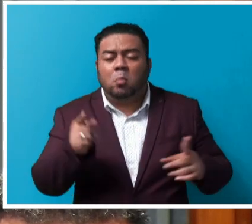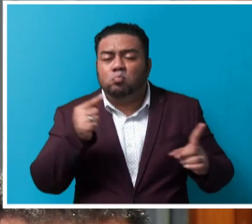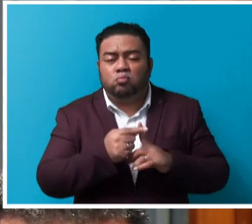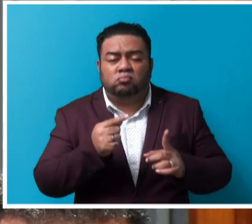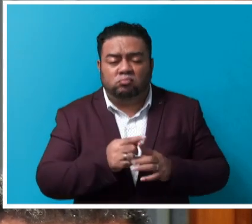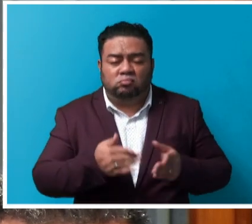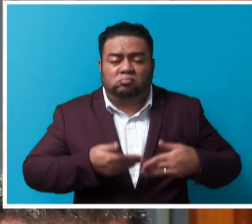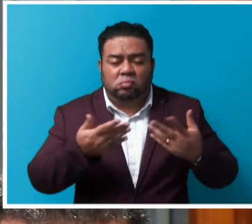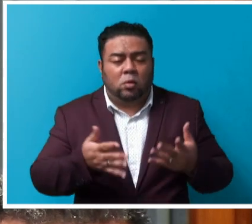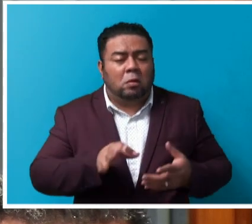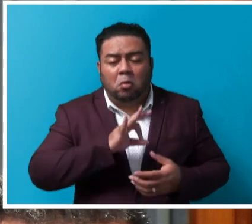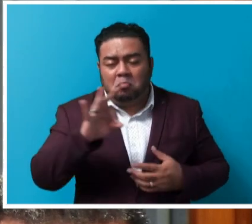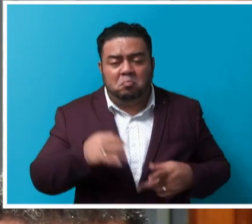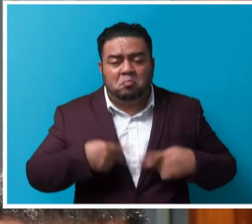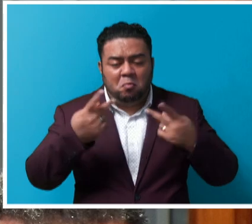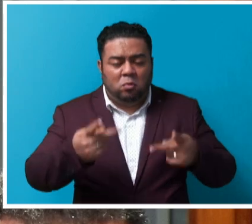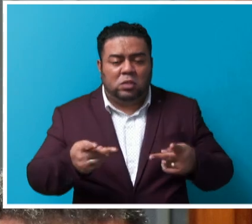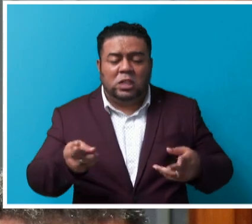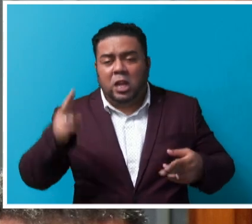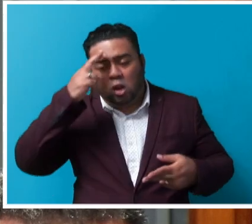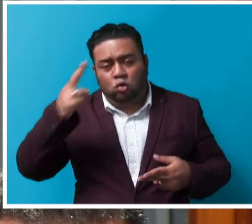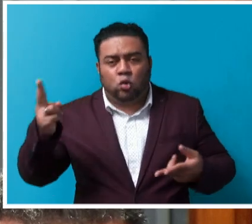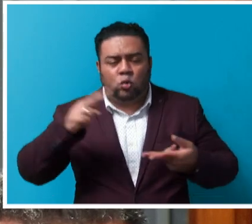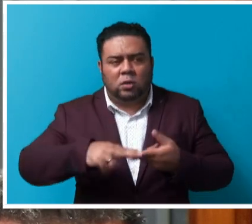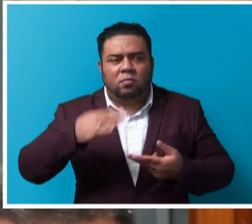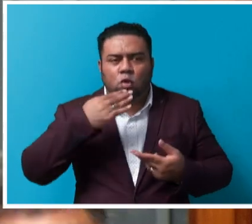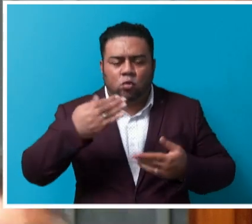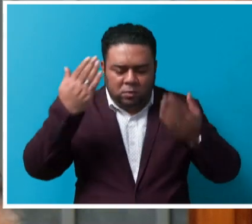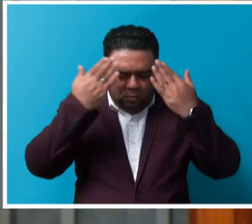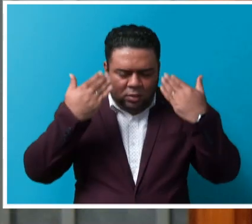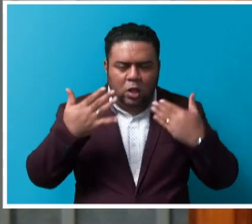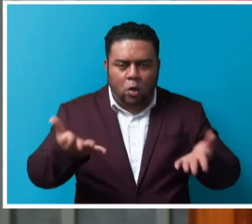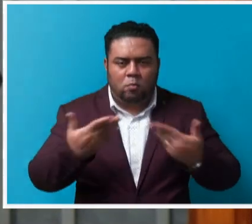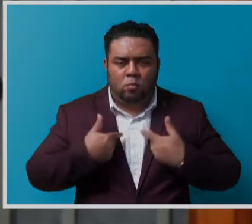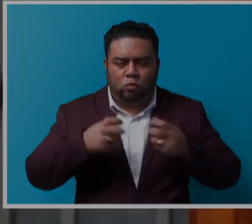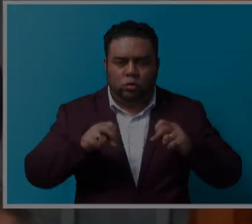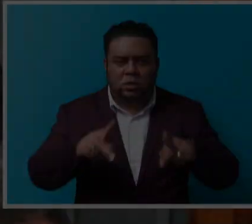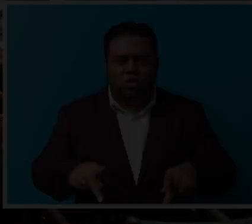rather than promoting national unity. Thank you, Mr. Speaker, for giving me the opportunity.